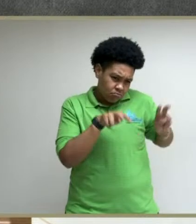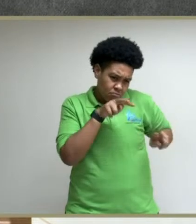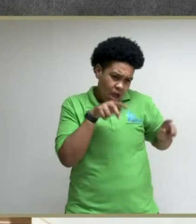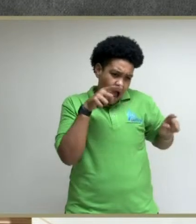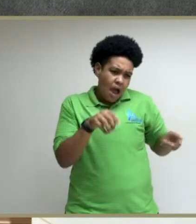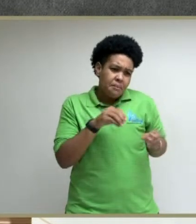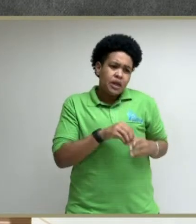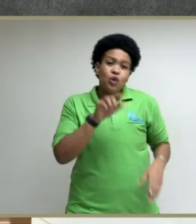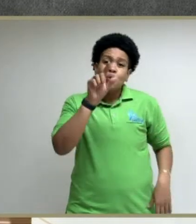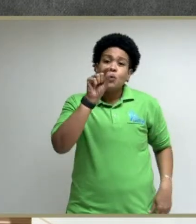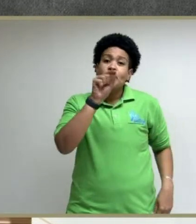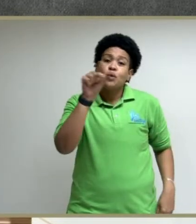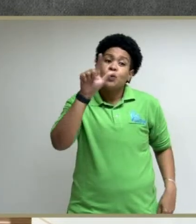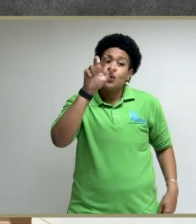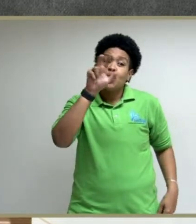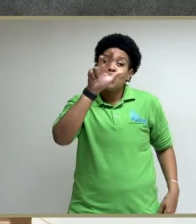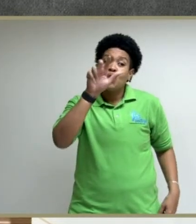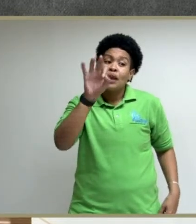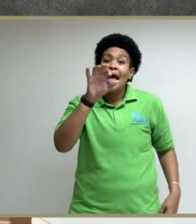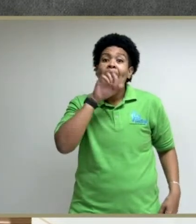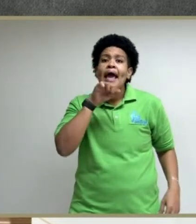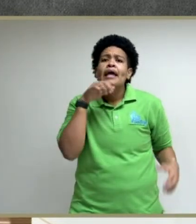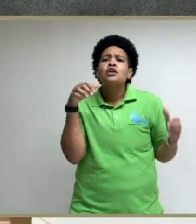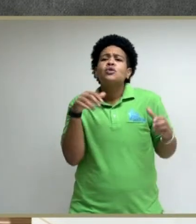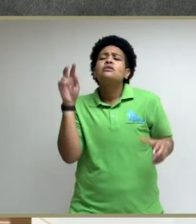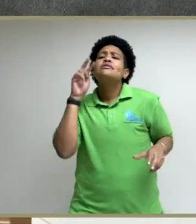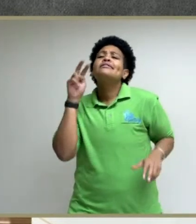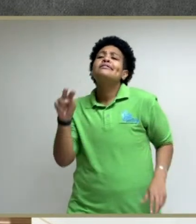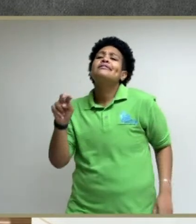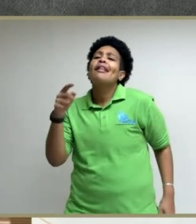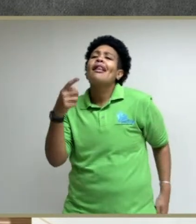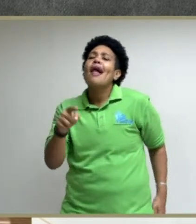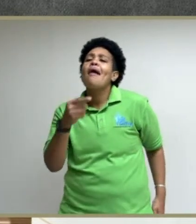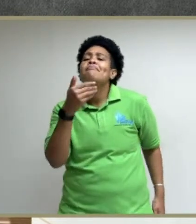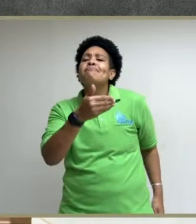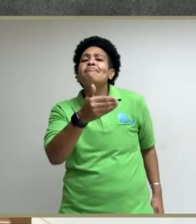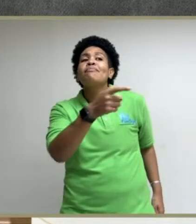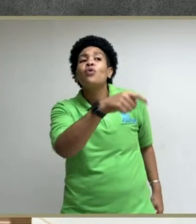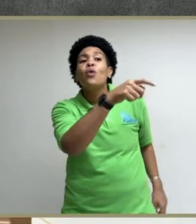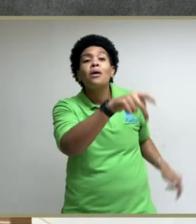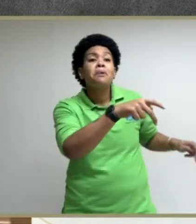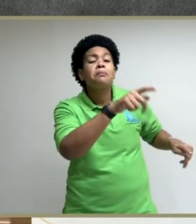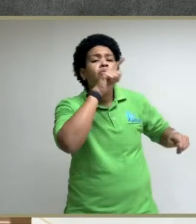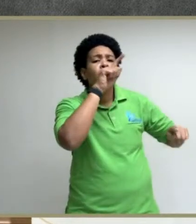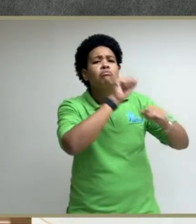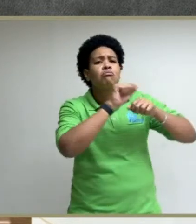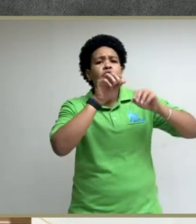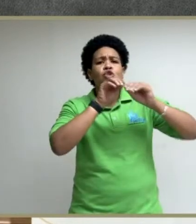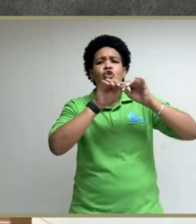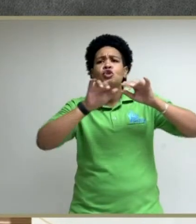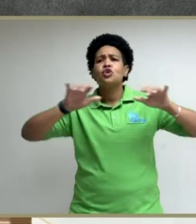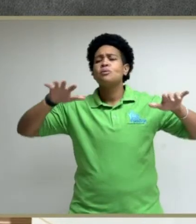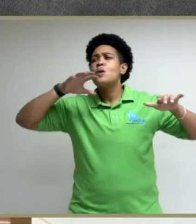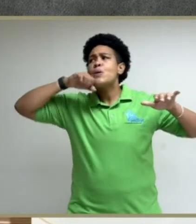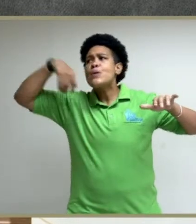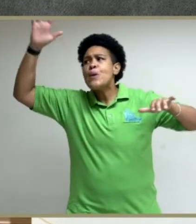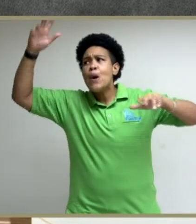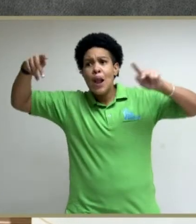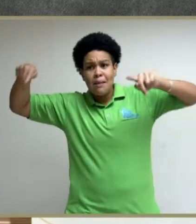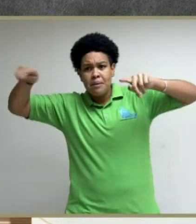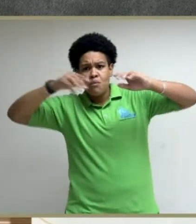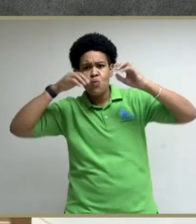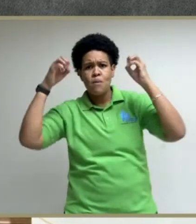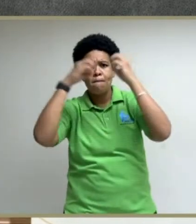20 to 39 age group, and those persons are certainly spreading to the older persons who are getting